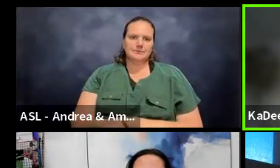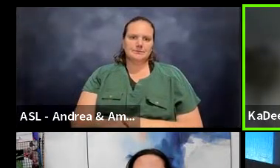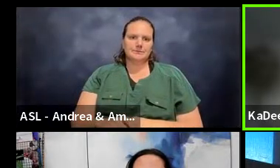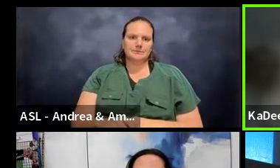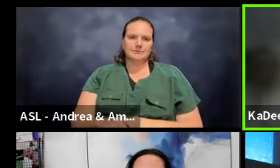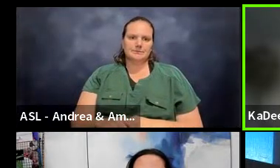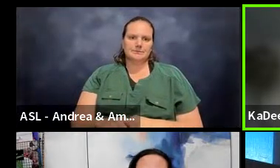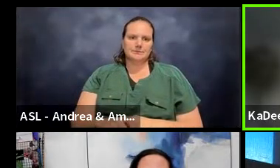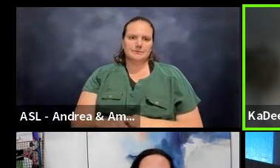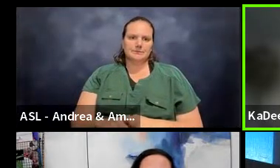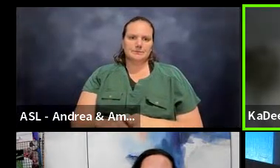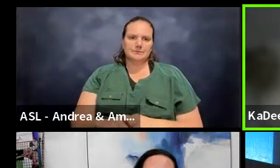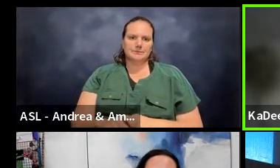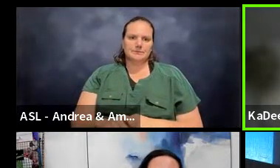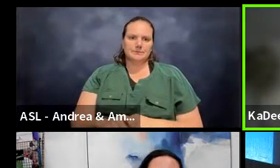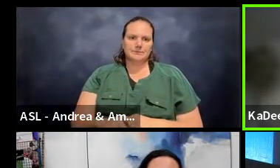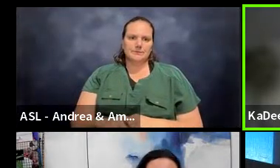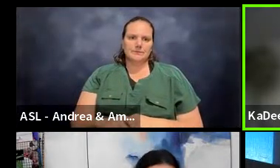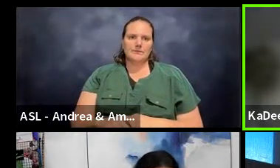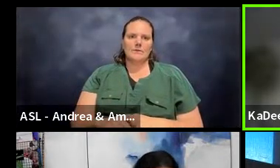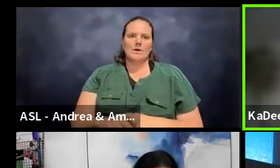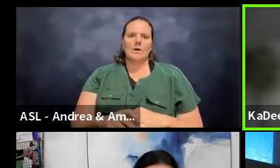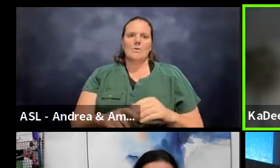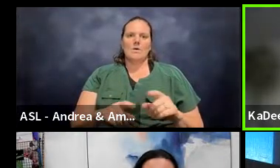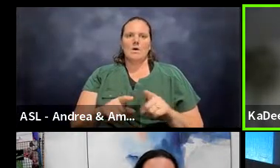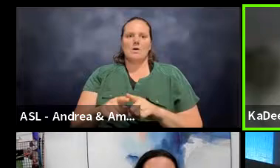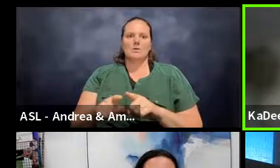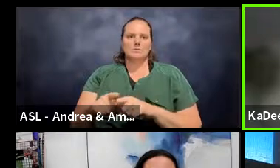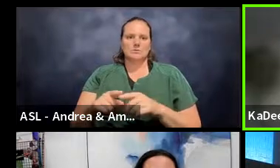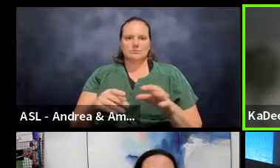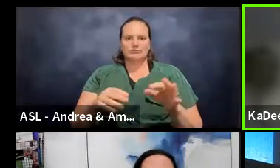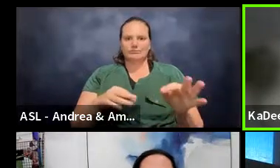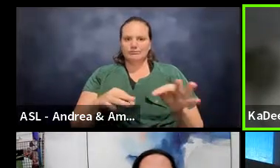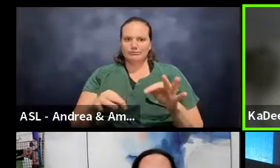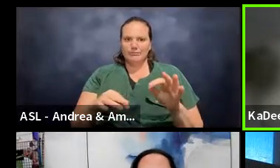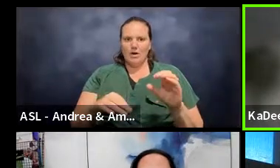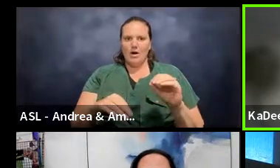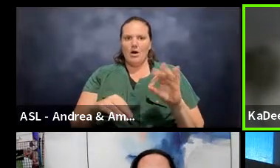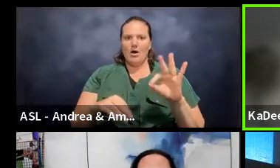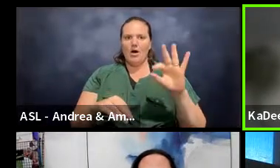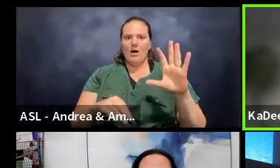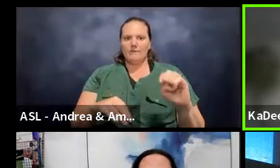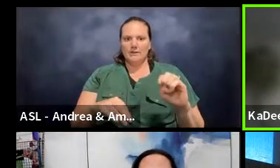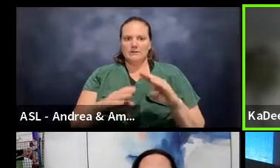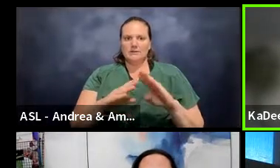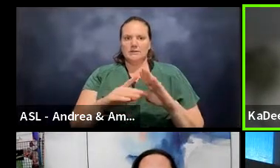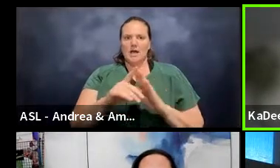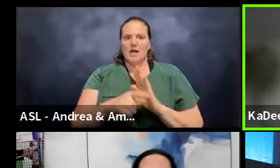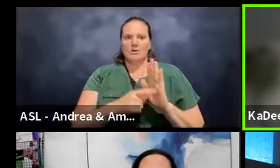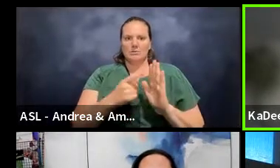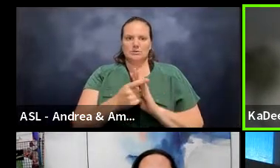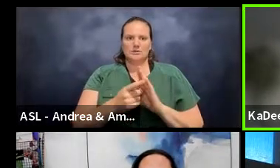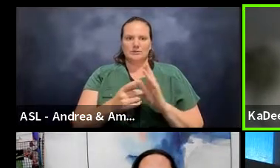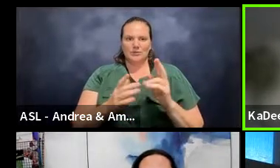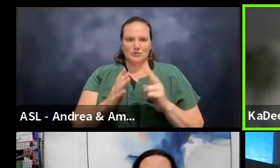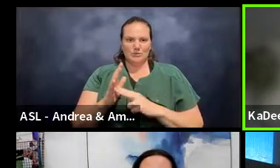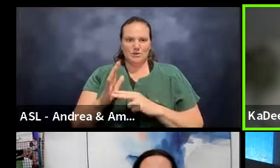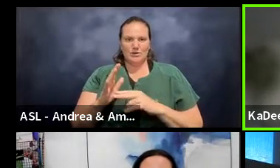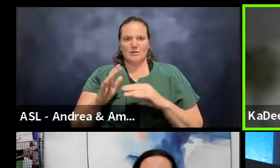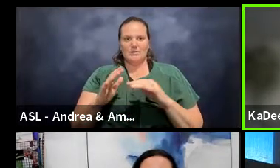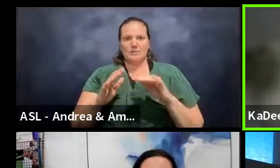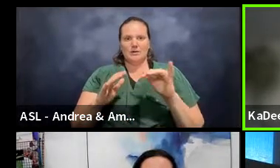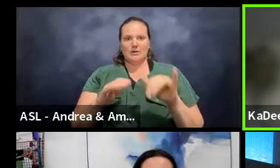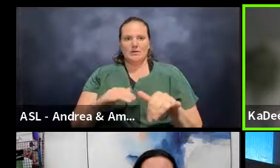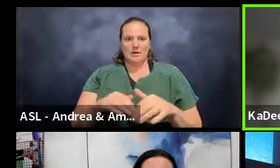And I will also pitch again the office hours. If there's something you're reading about that you don't